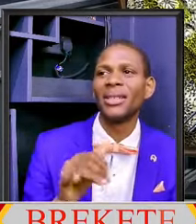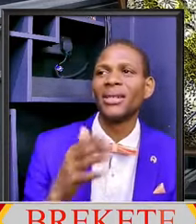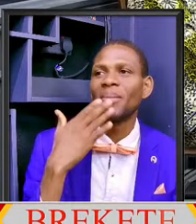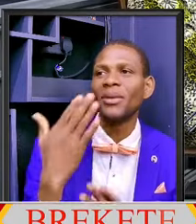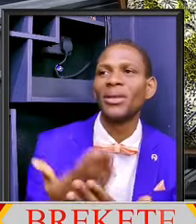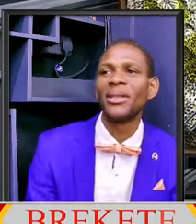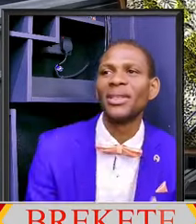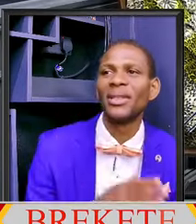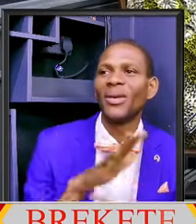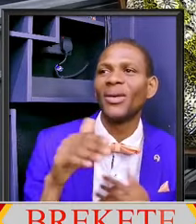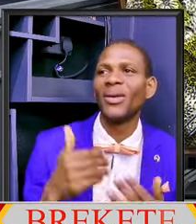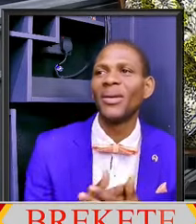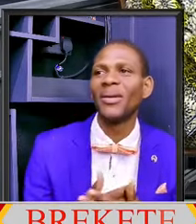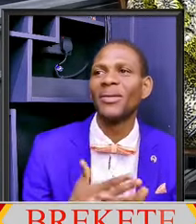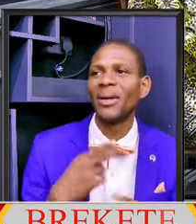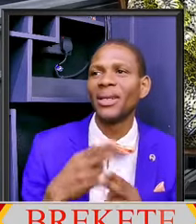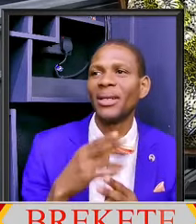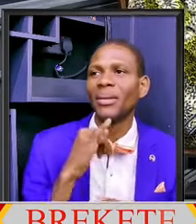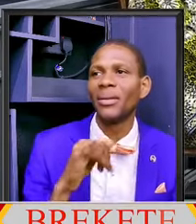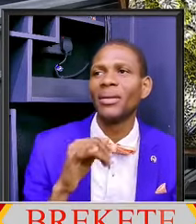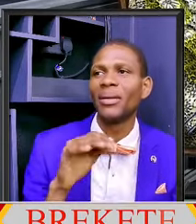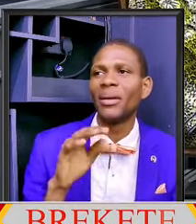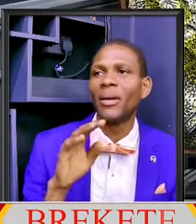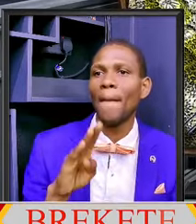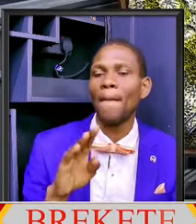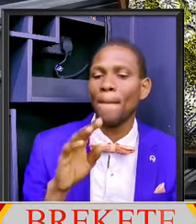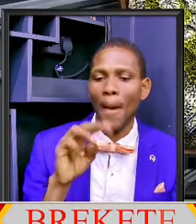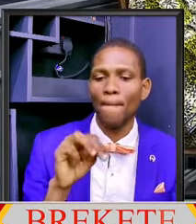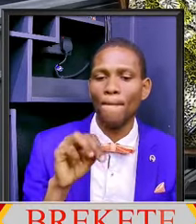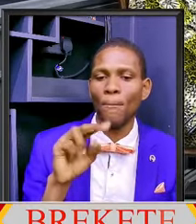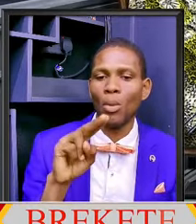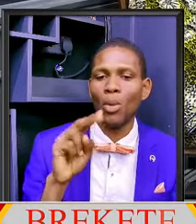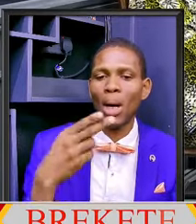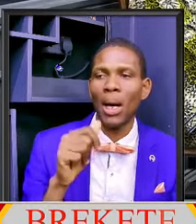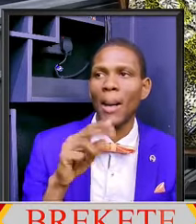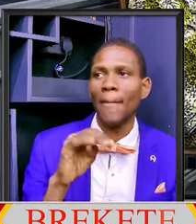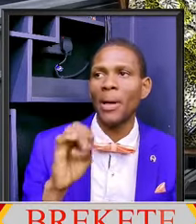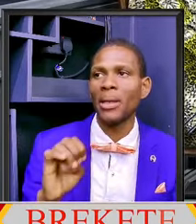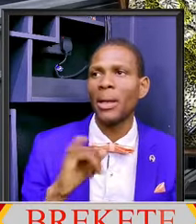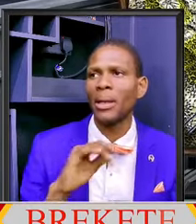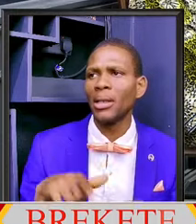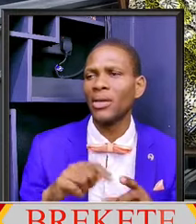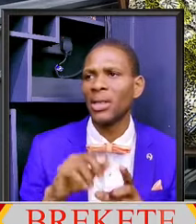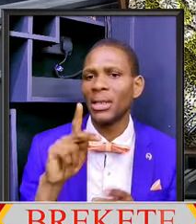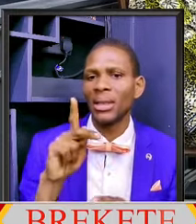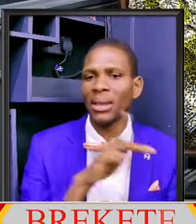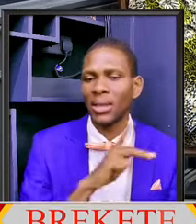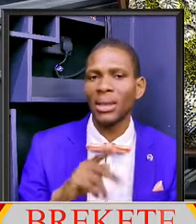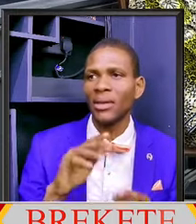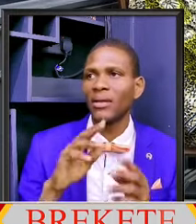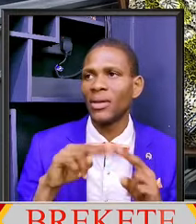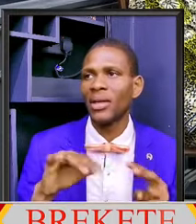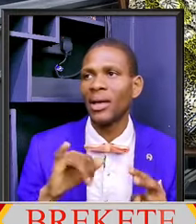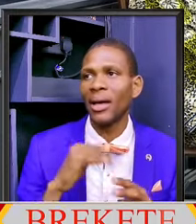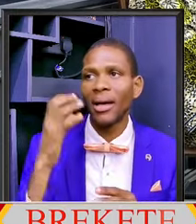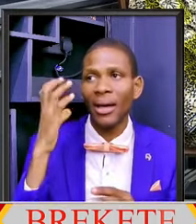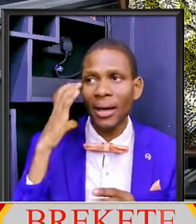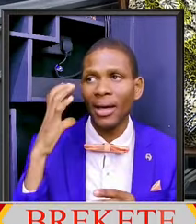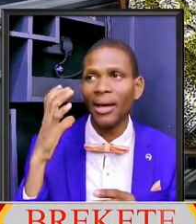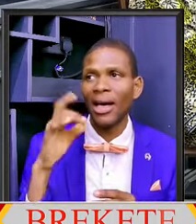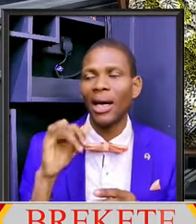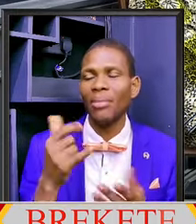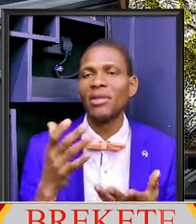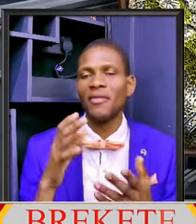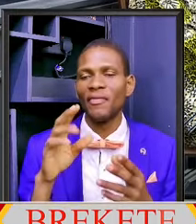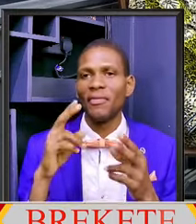Good morning, all. My name is Muhammad Ladi Aisha. I live in Games Village. I'm a fan